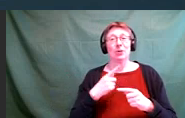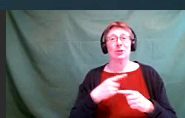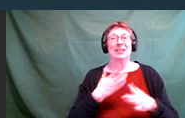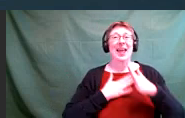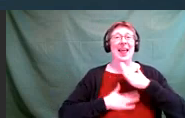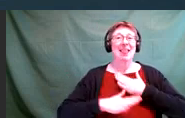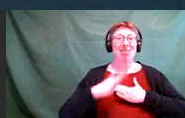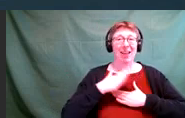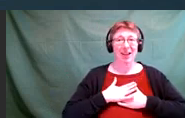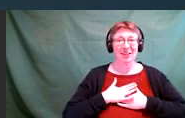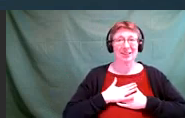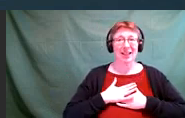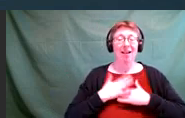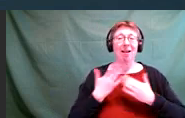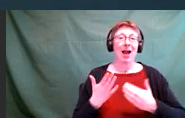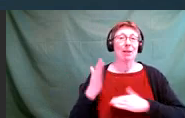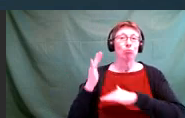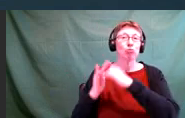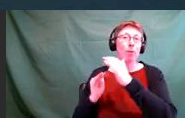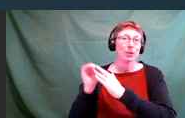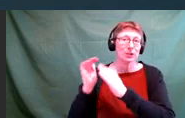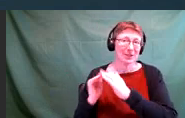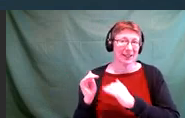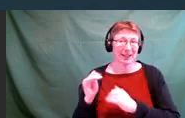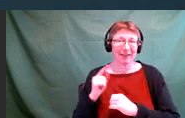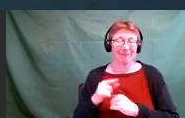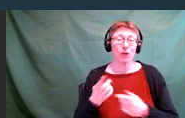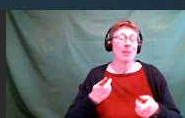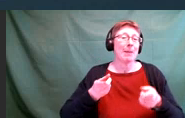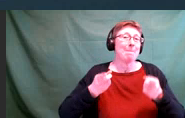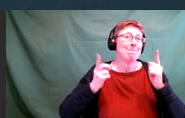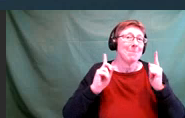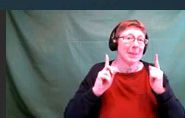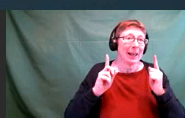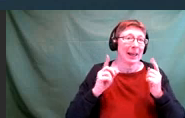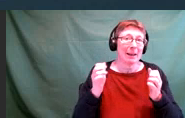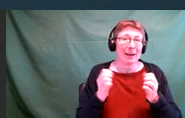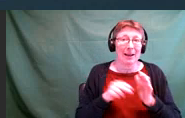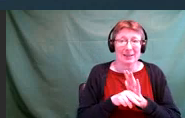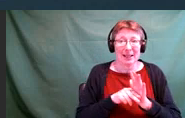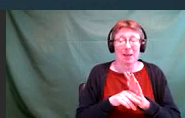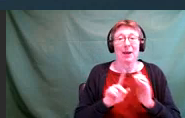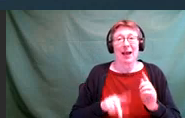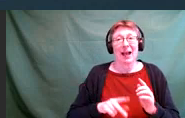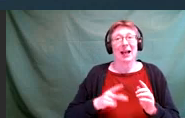property that was in the exam, both in the main paper and the resit paper last year.